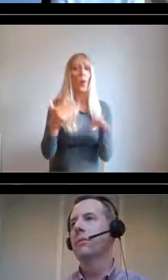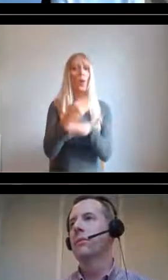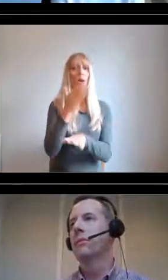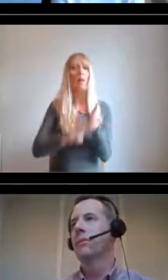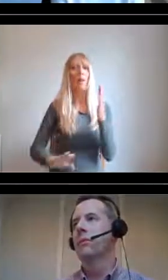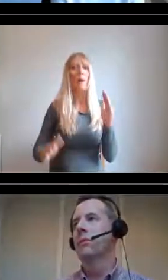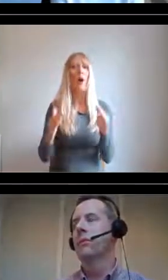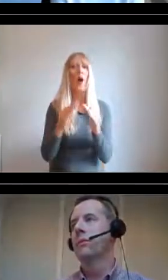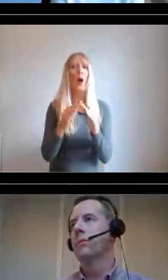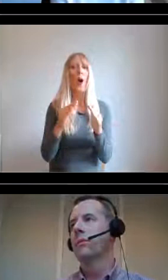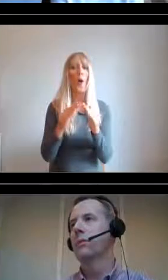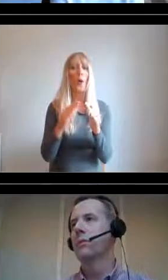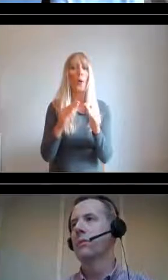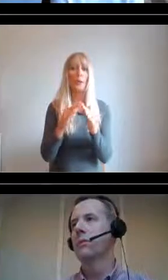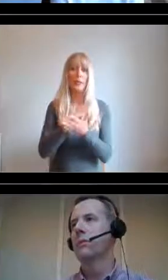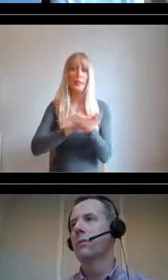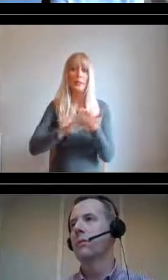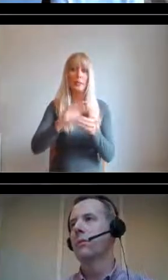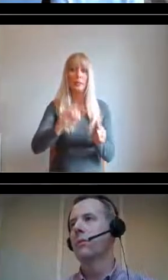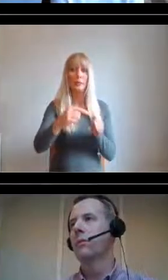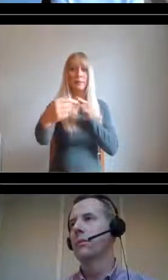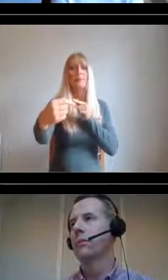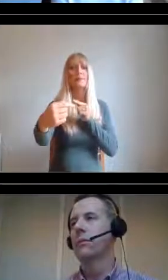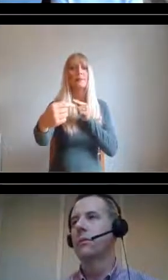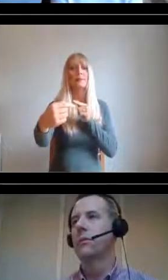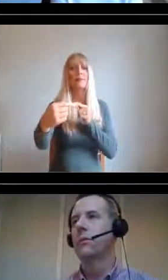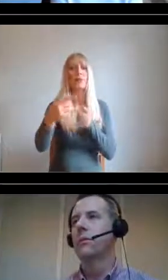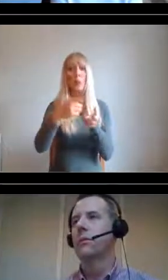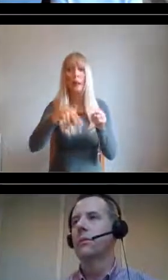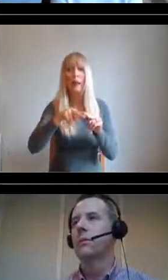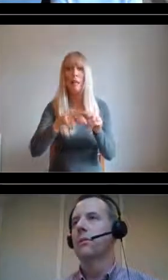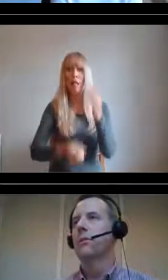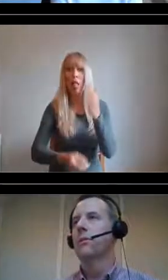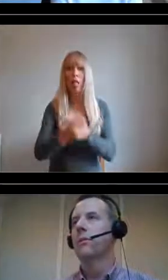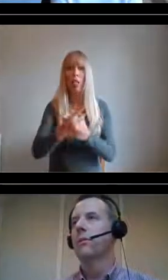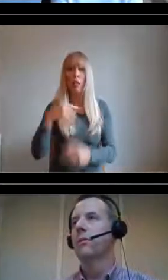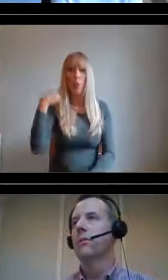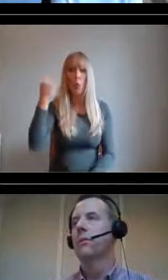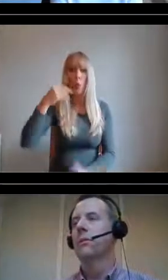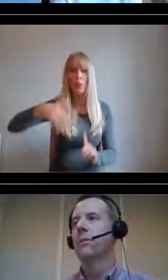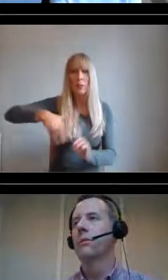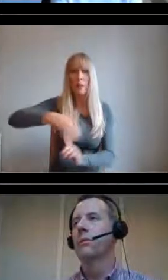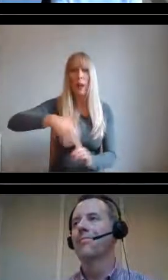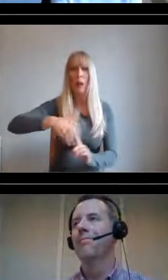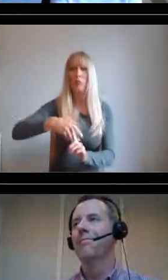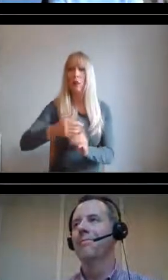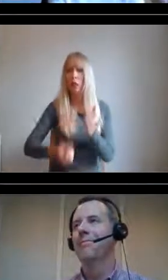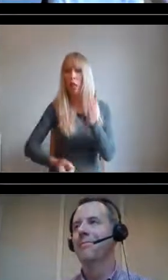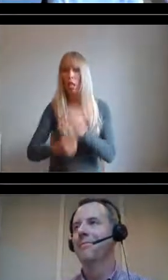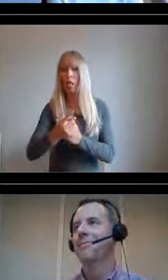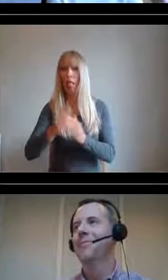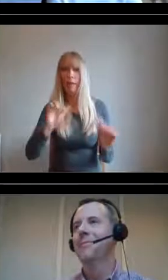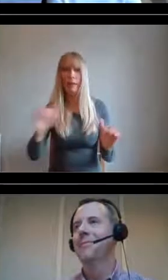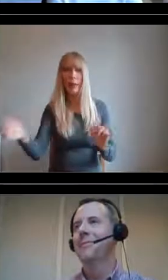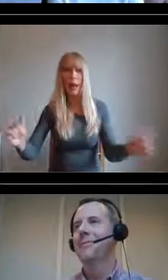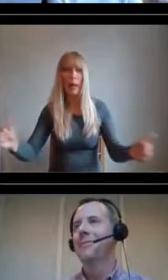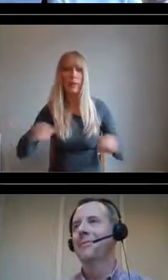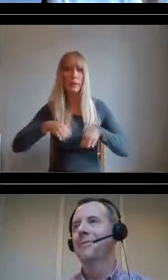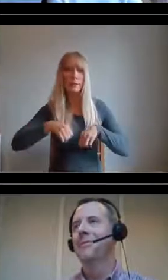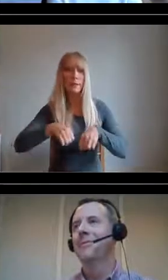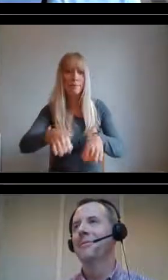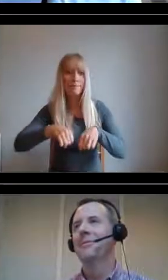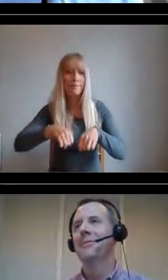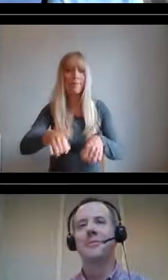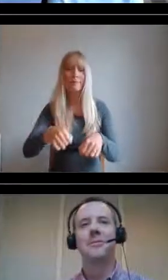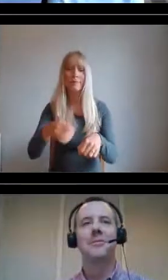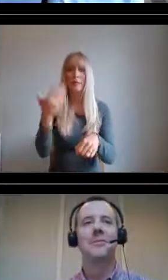guidelines. We're all working from home, and if we do get the occasional interruption or indeed neighbours cutting grass, as they have